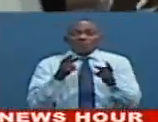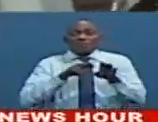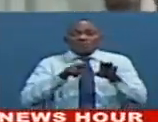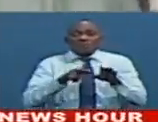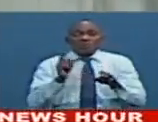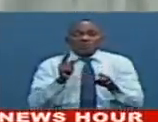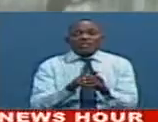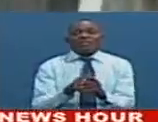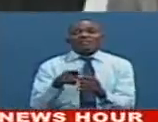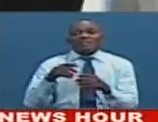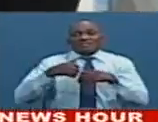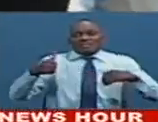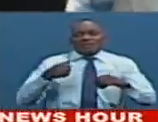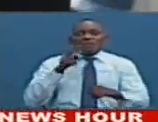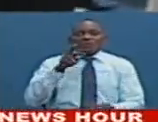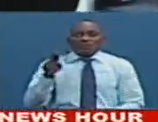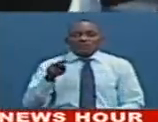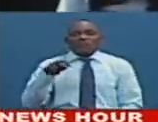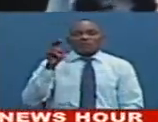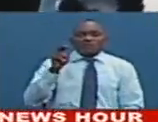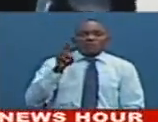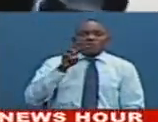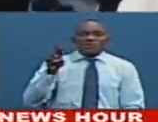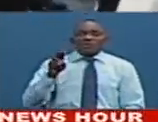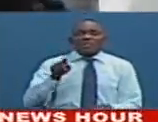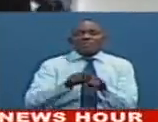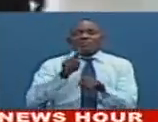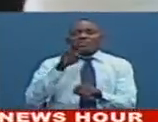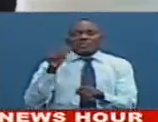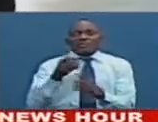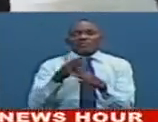regions would be carved out of the Volta, Northern, Western and Bonafo regions.